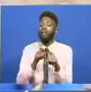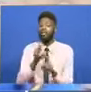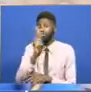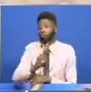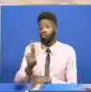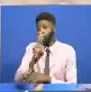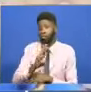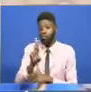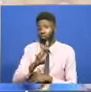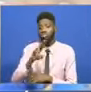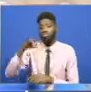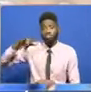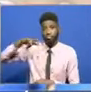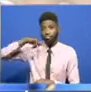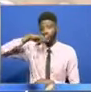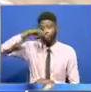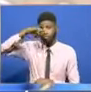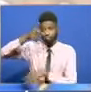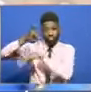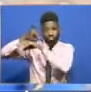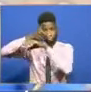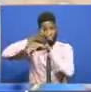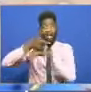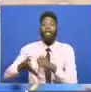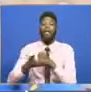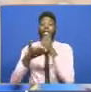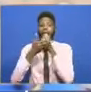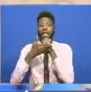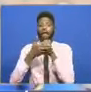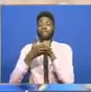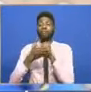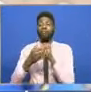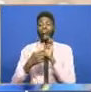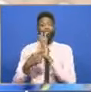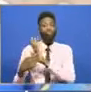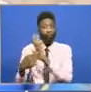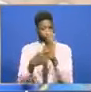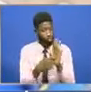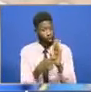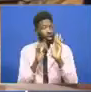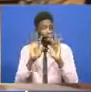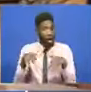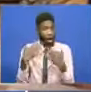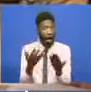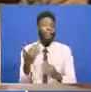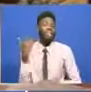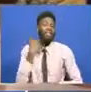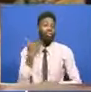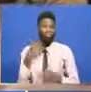will be employed so that now they can be able to show us the movement of these criminals.